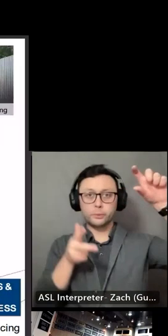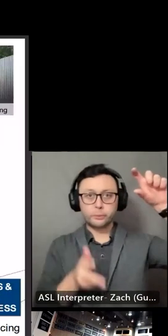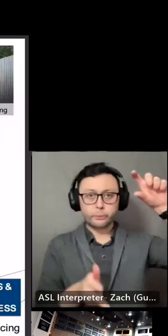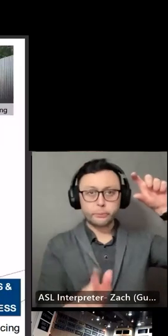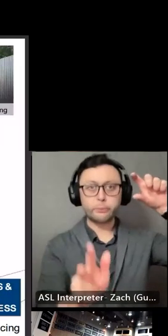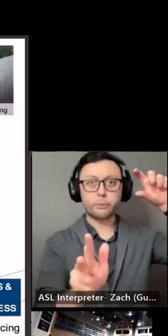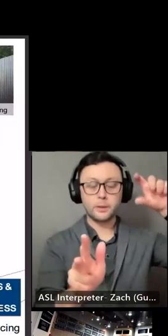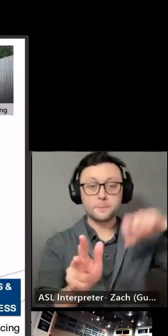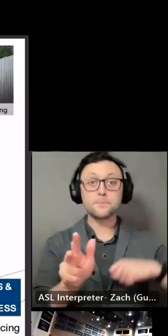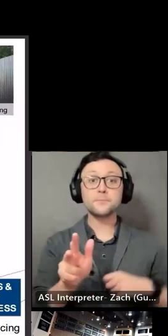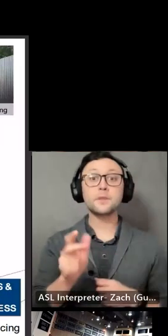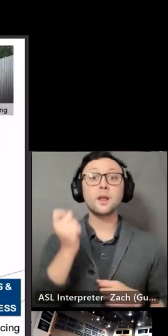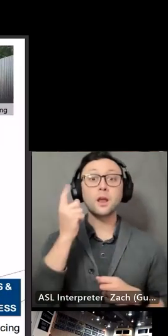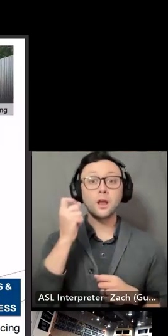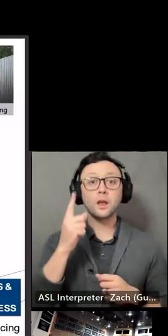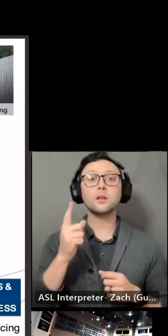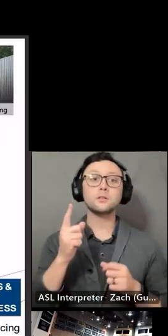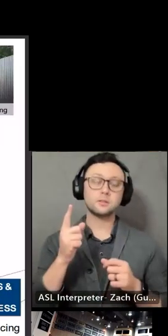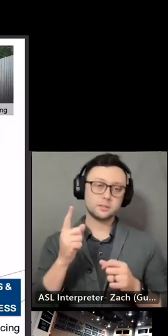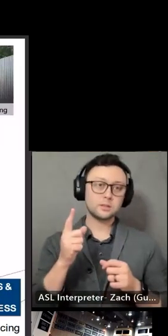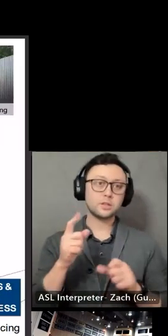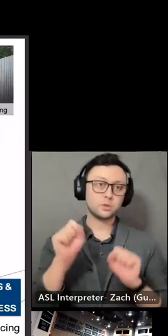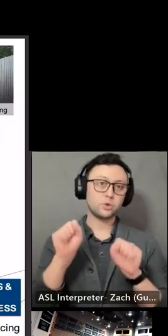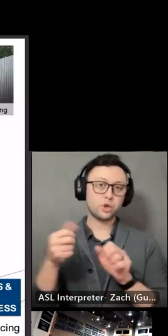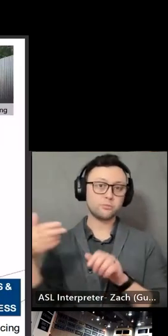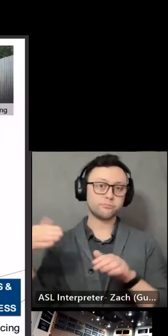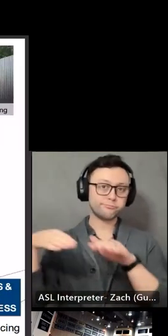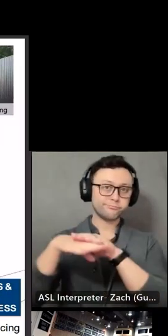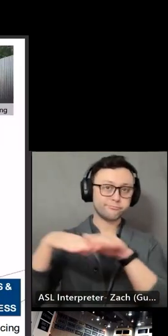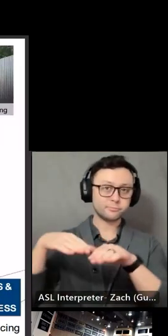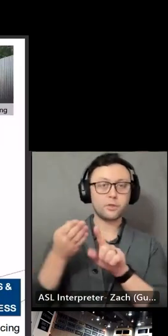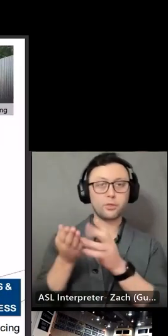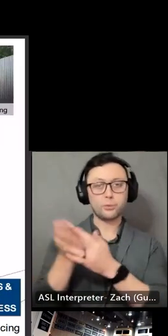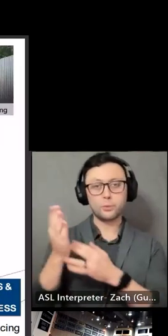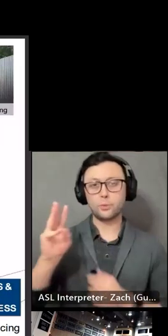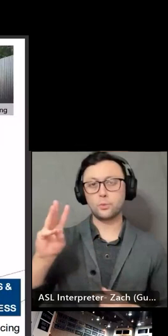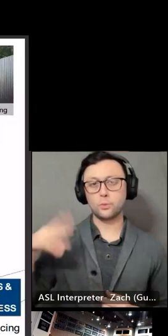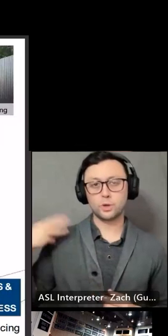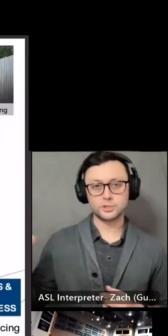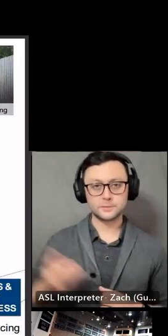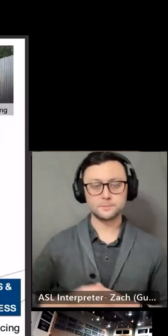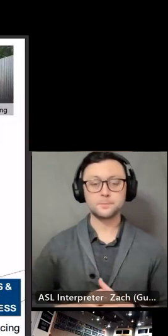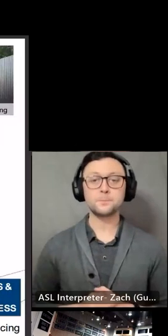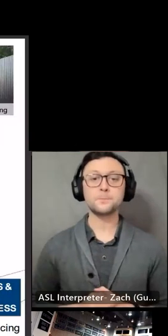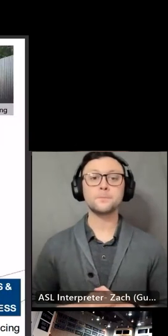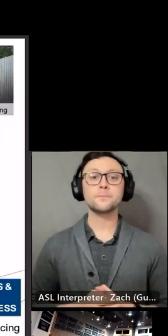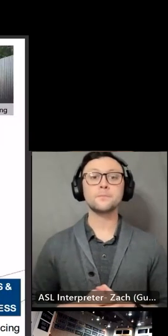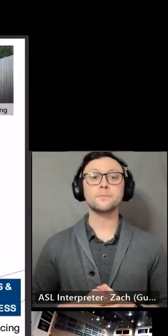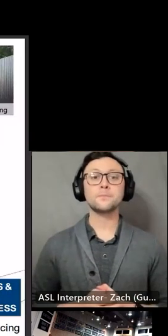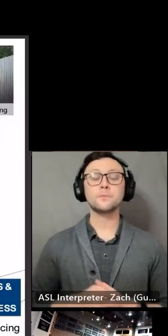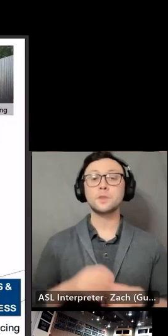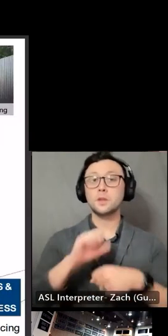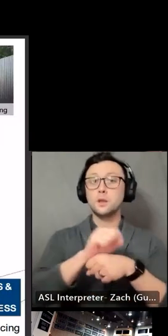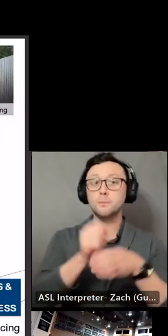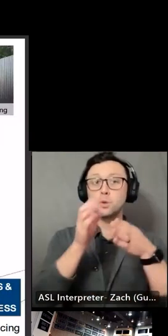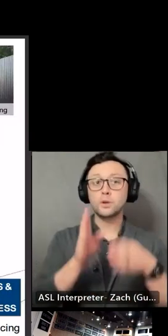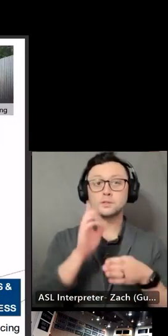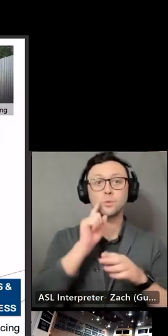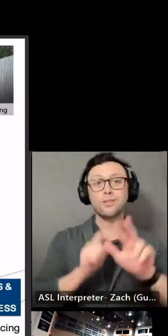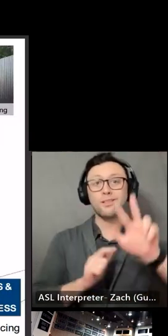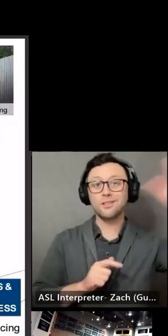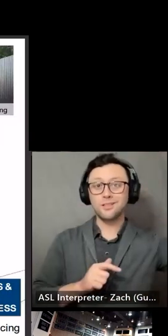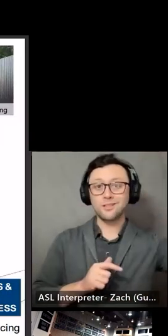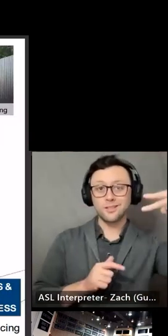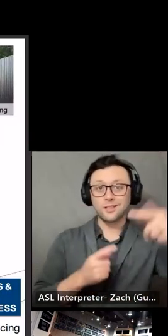them also entering and exiting via Washington Street. The employees would primarily enter from Washington